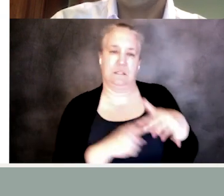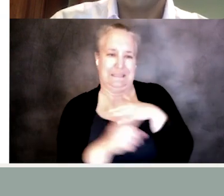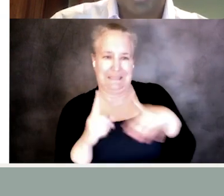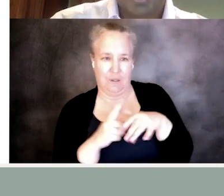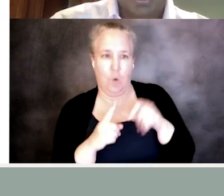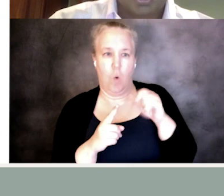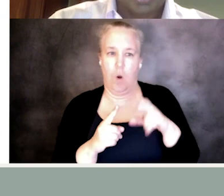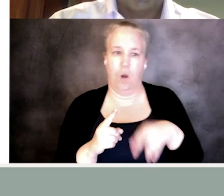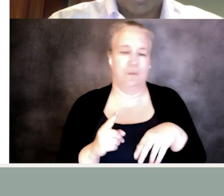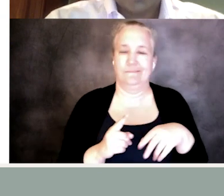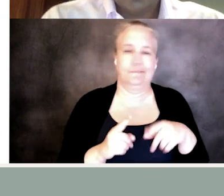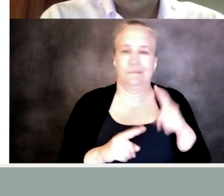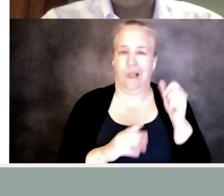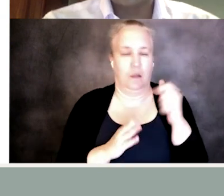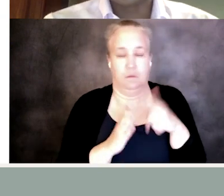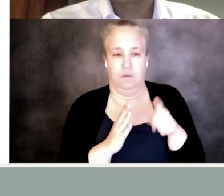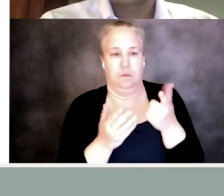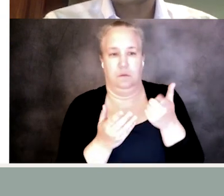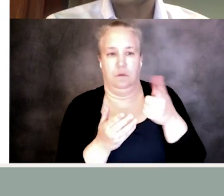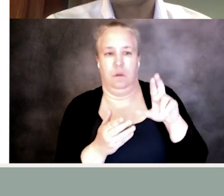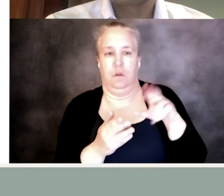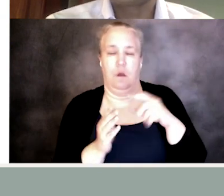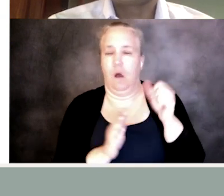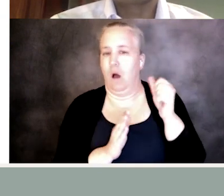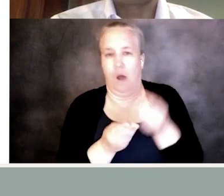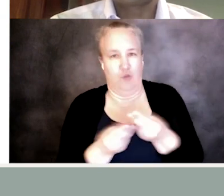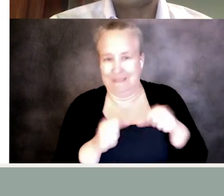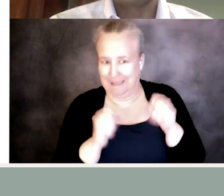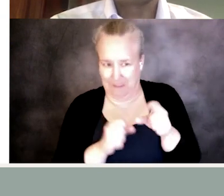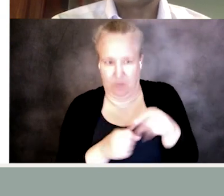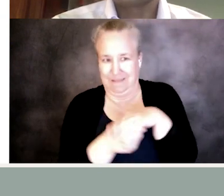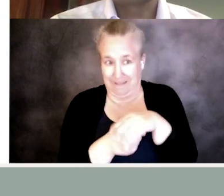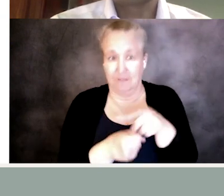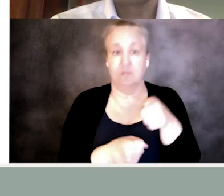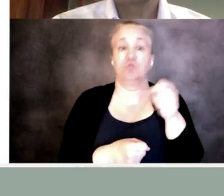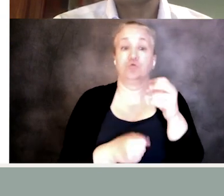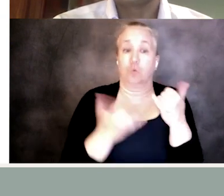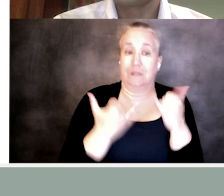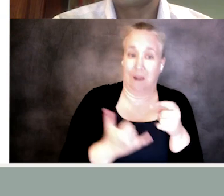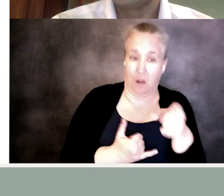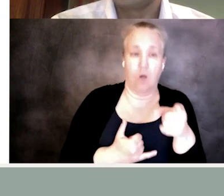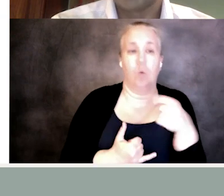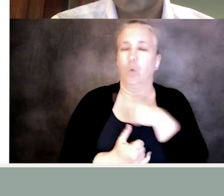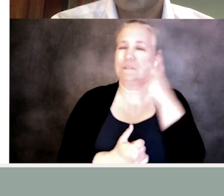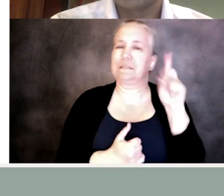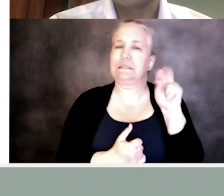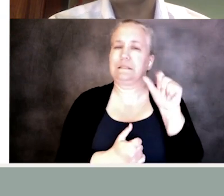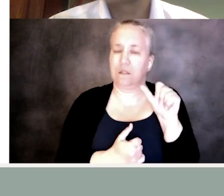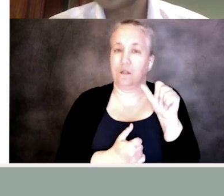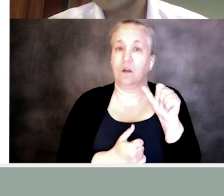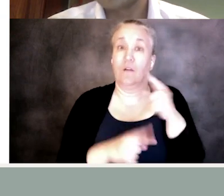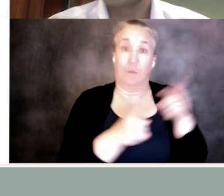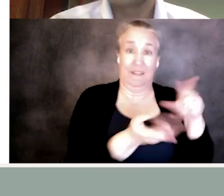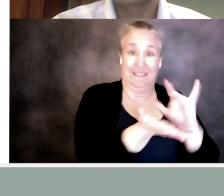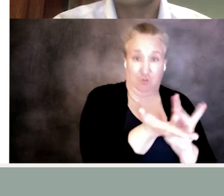unresectable setting. So I think one of the big things in the ER positive setting is now we see data not only from this drug, but another